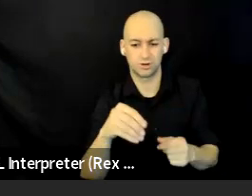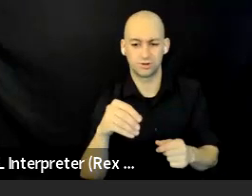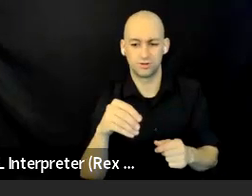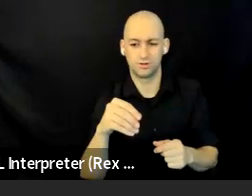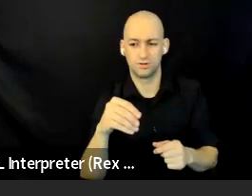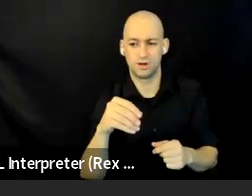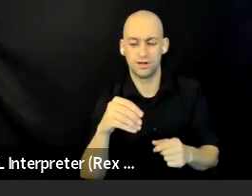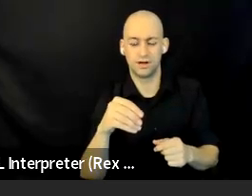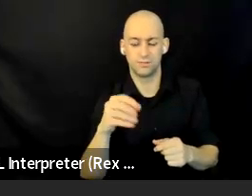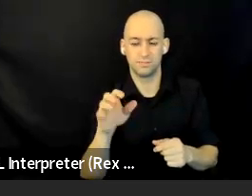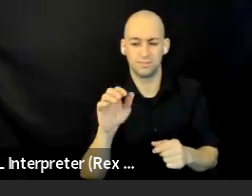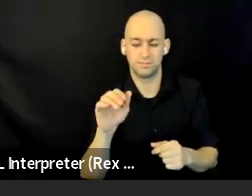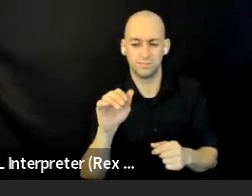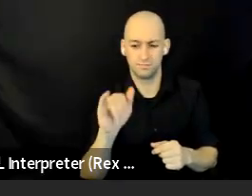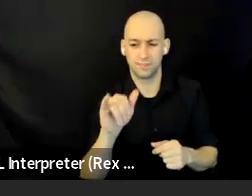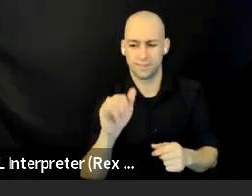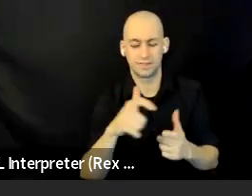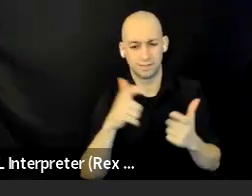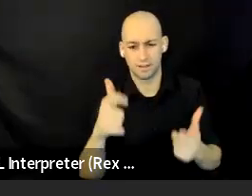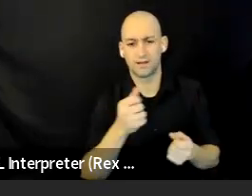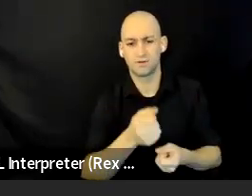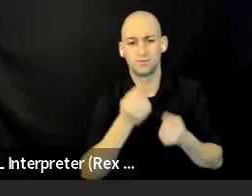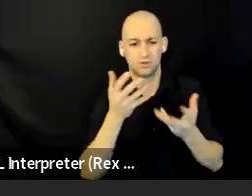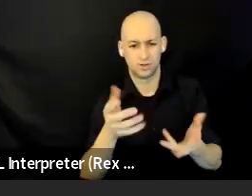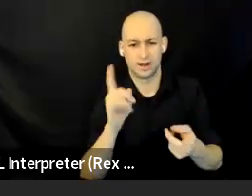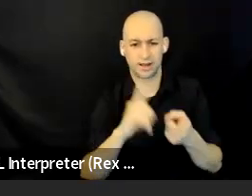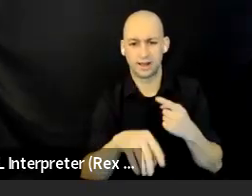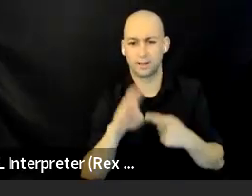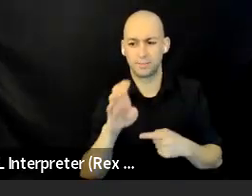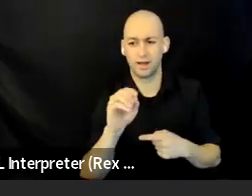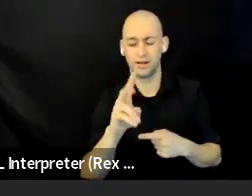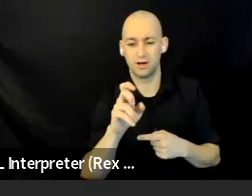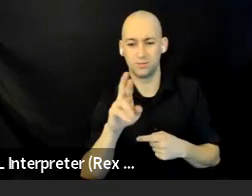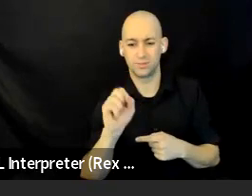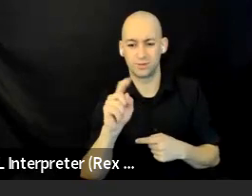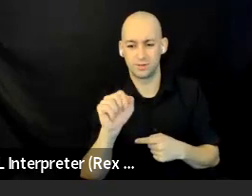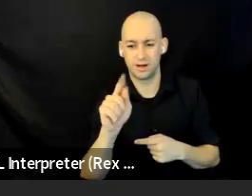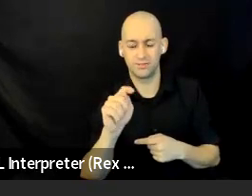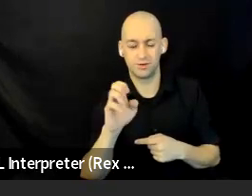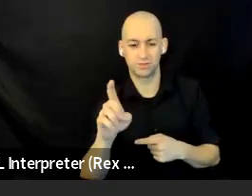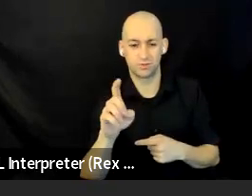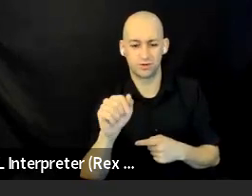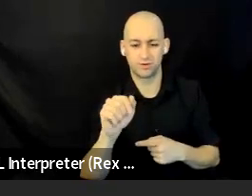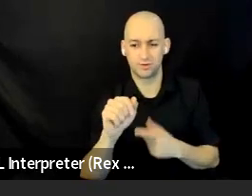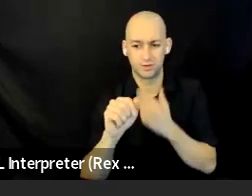state's substantial contribution cannot be overstated. The infusion of the additional